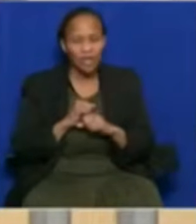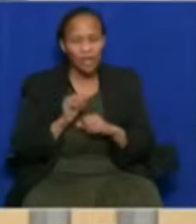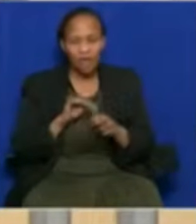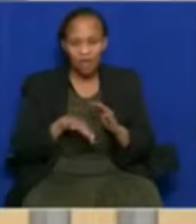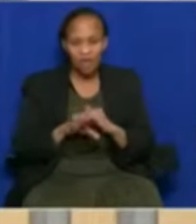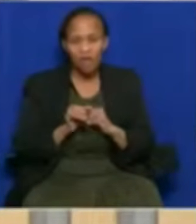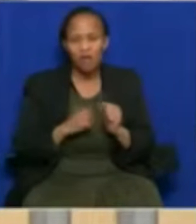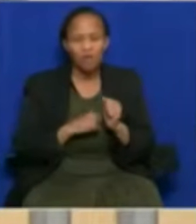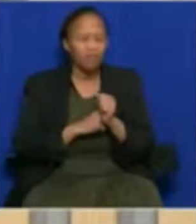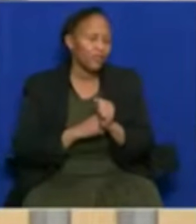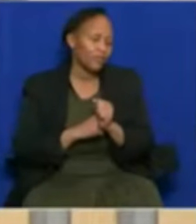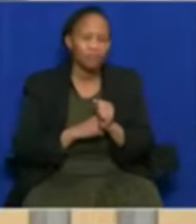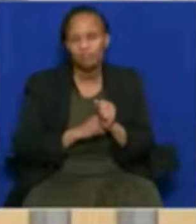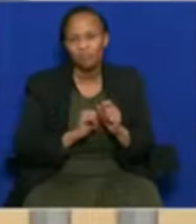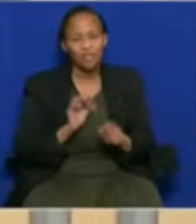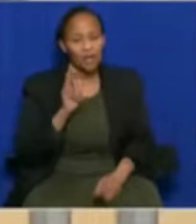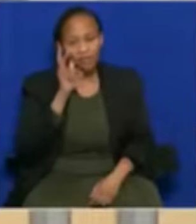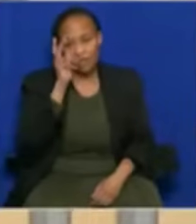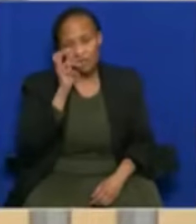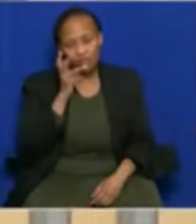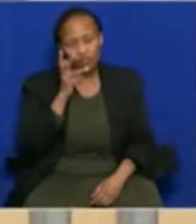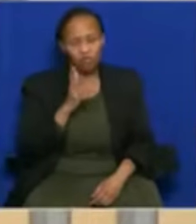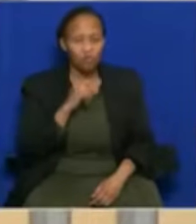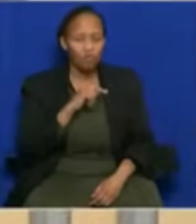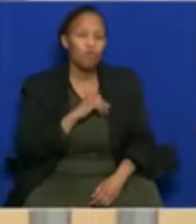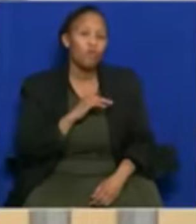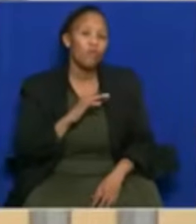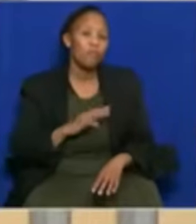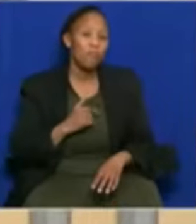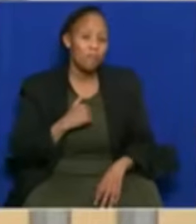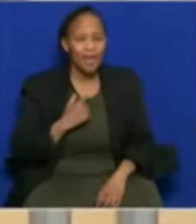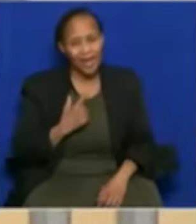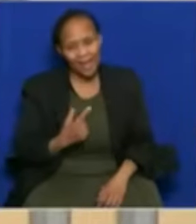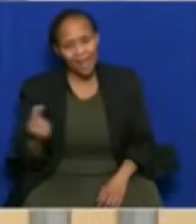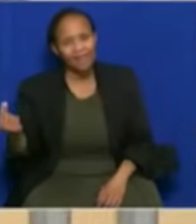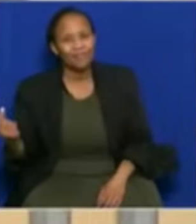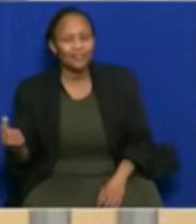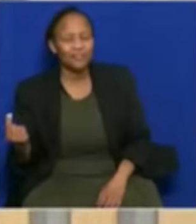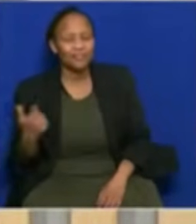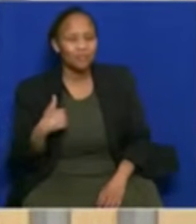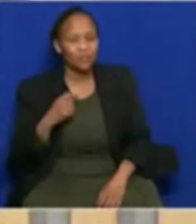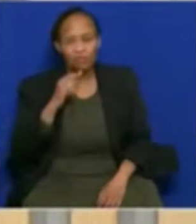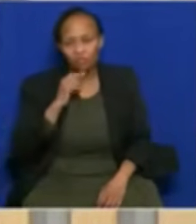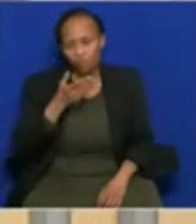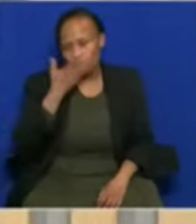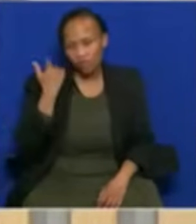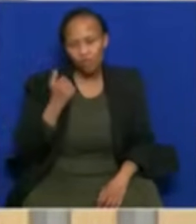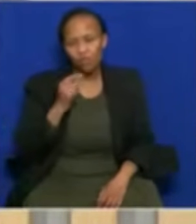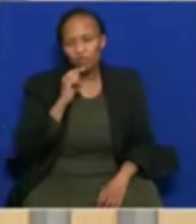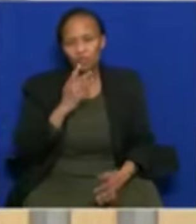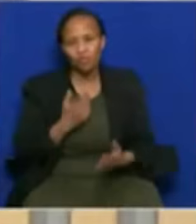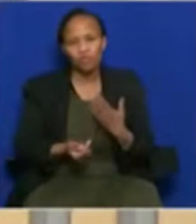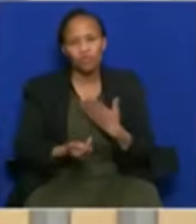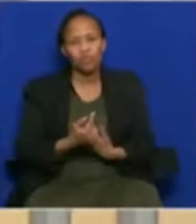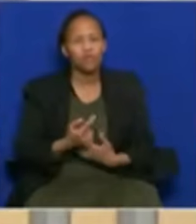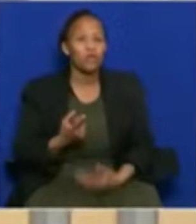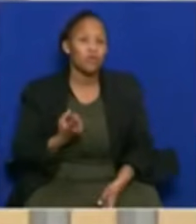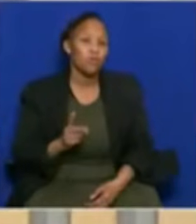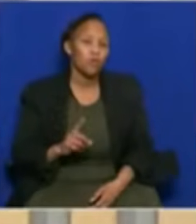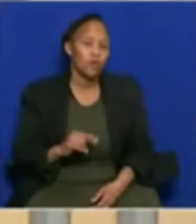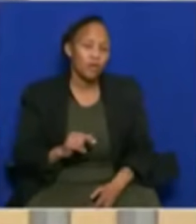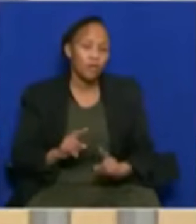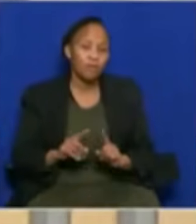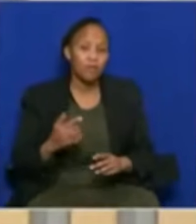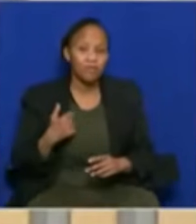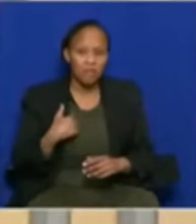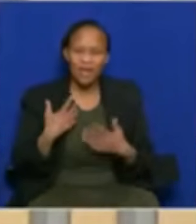because I left there during that moment in time, so I don't know what really happened. But I still told the prosecutor, look, those are